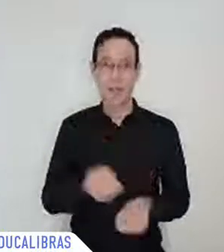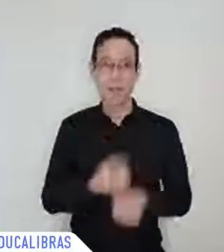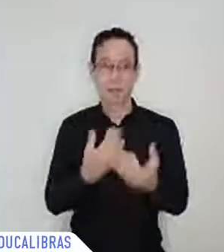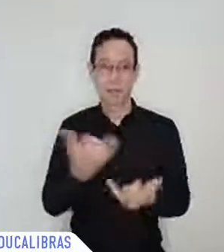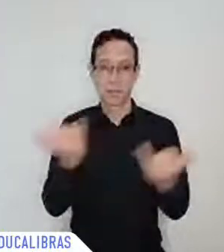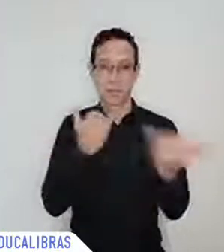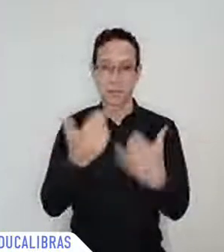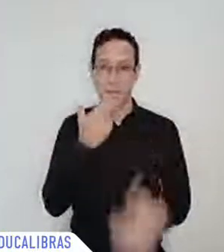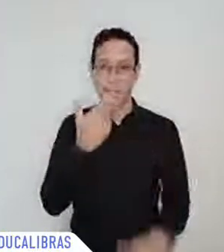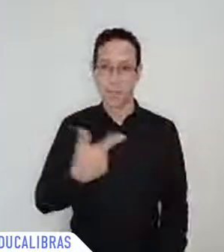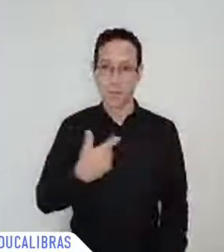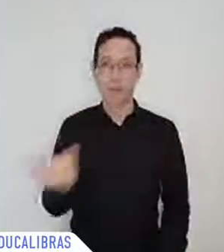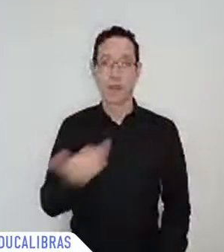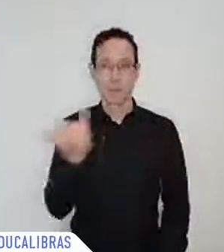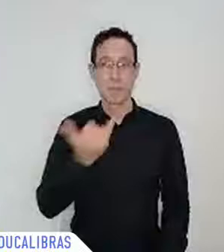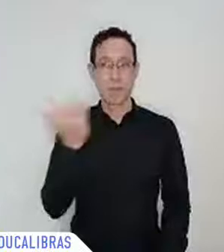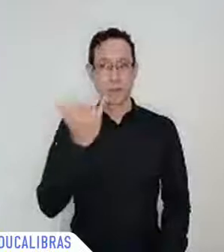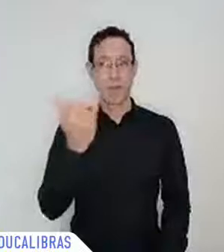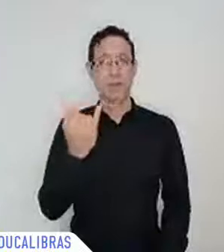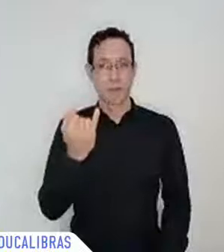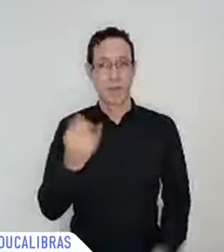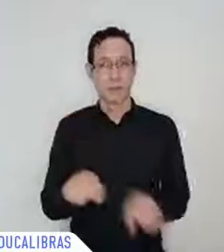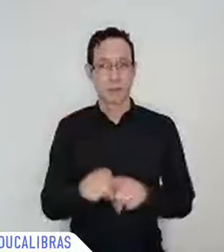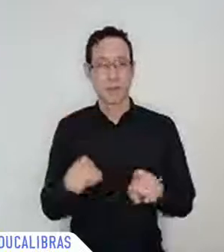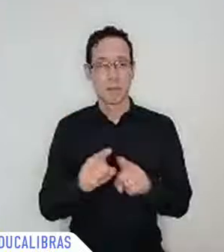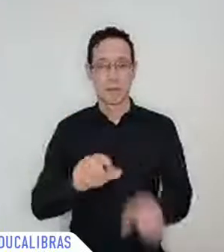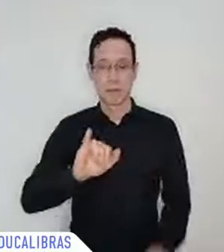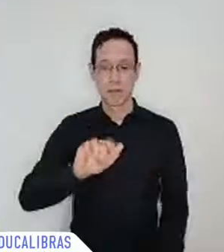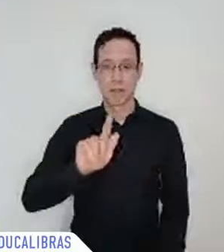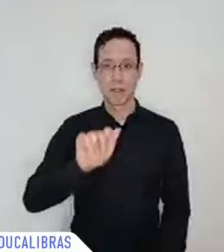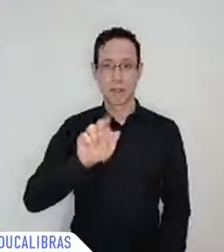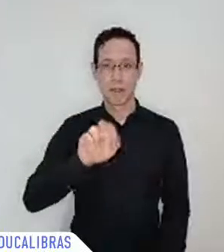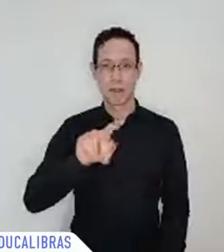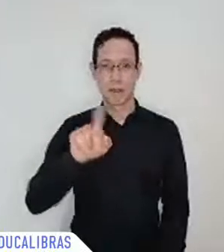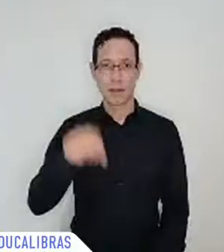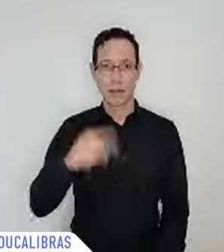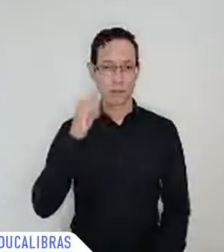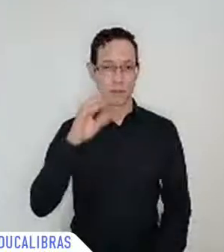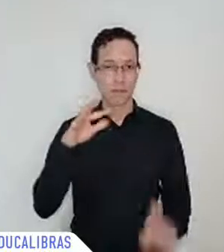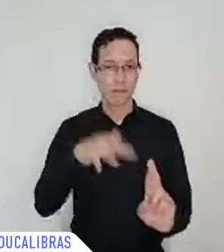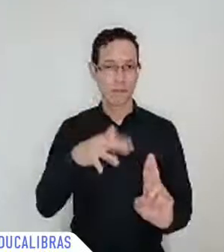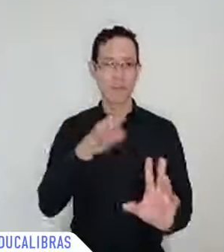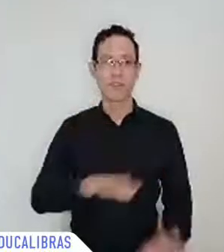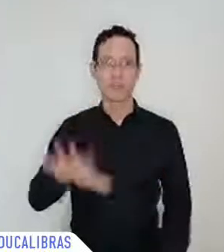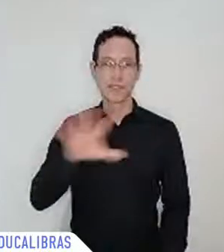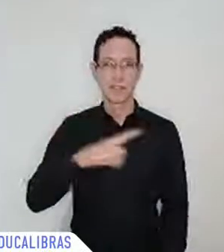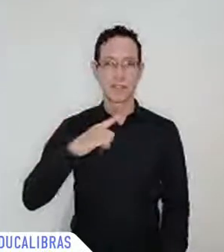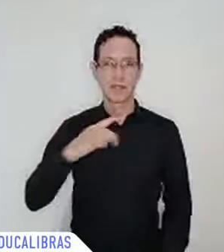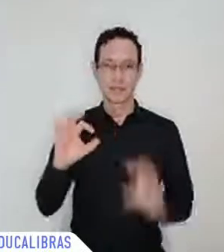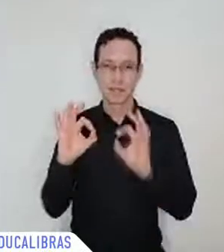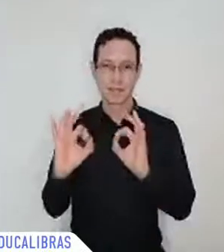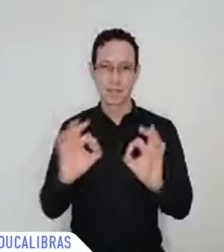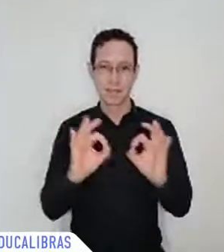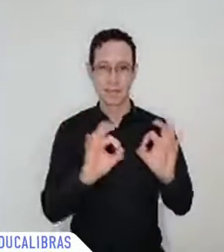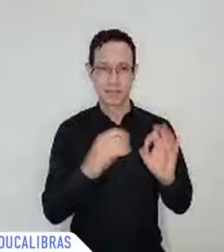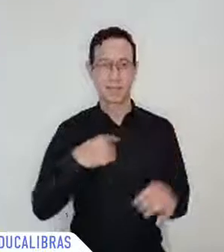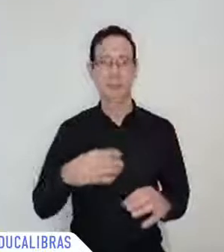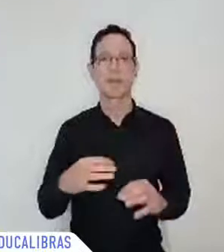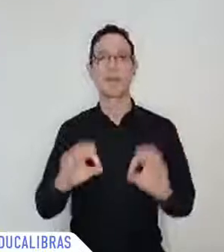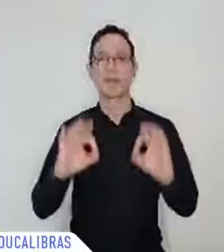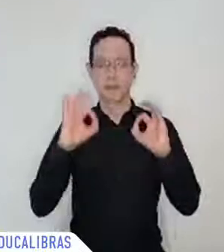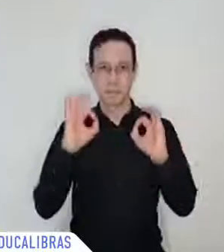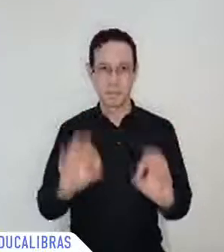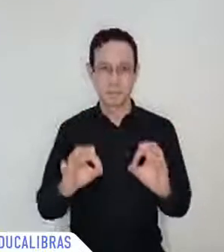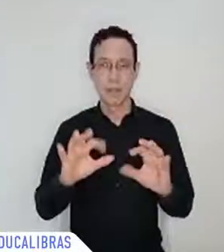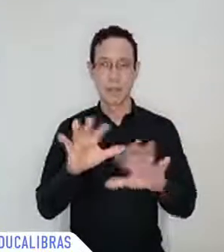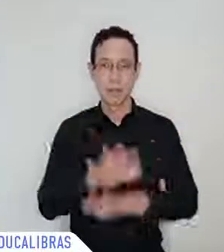of recommending the report you have put together, because I think it's going to bring a lot of data that